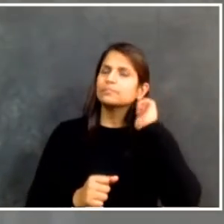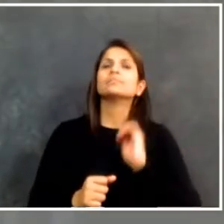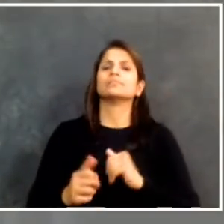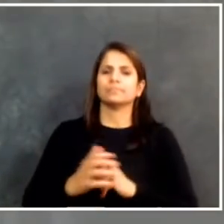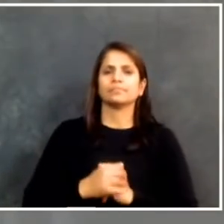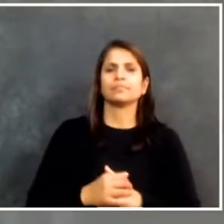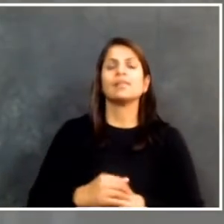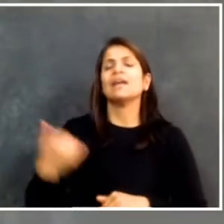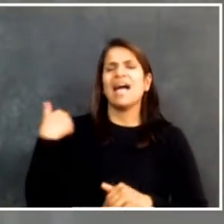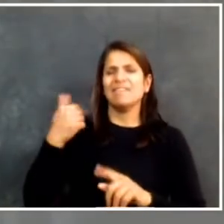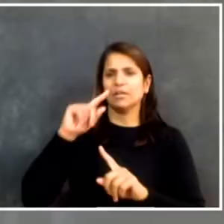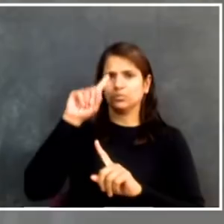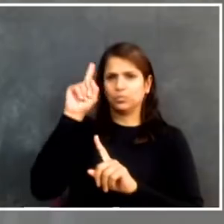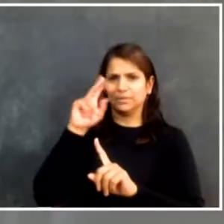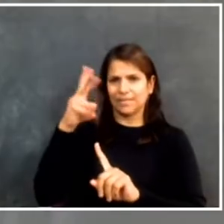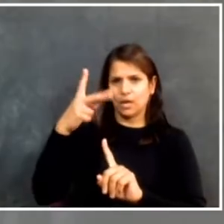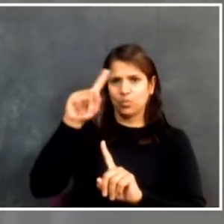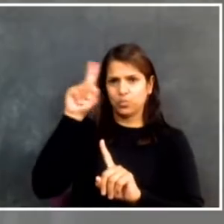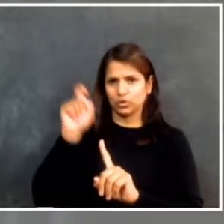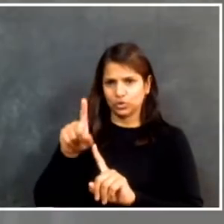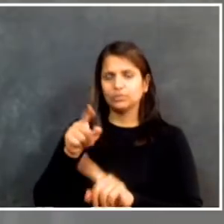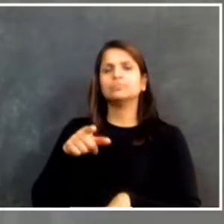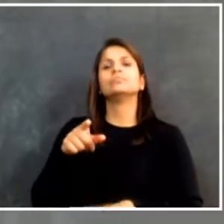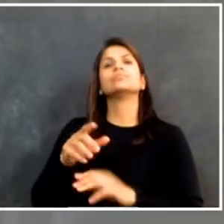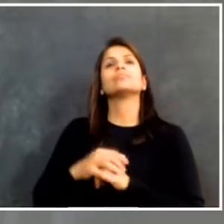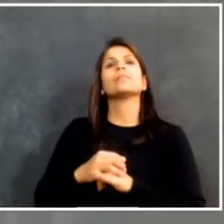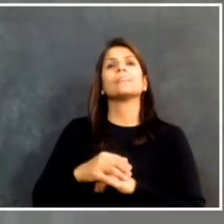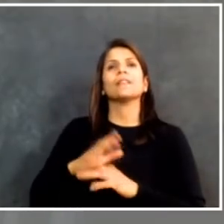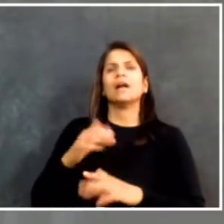food, that you should call 311 or go to